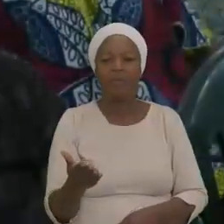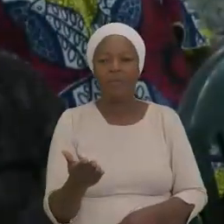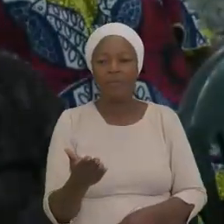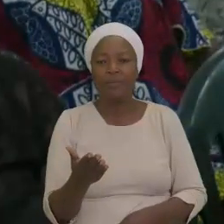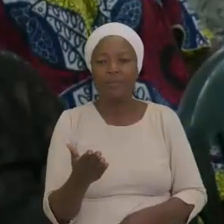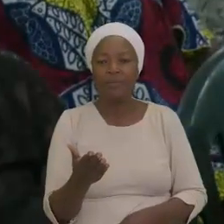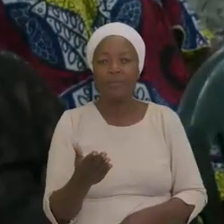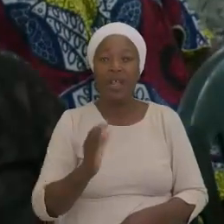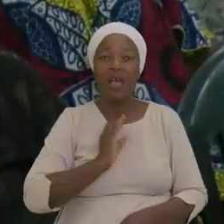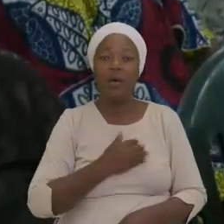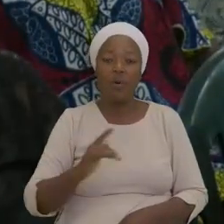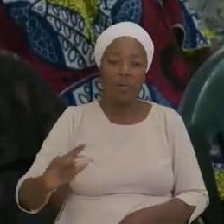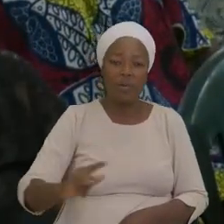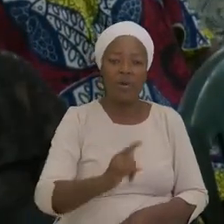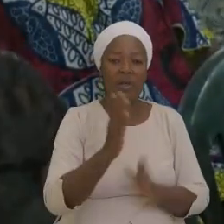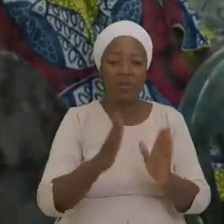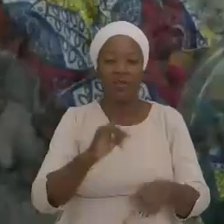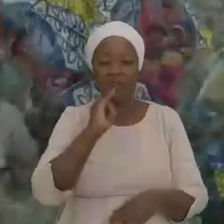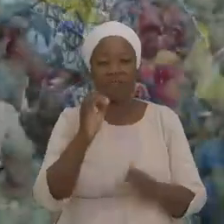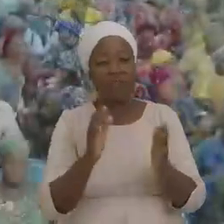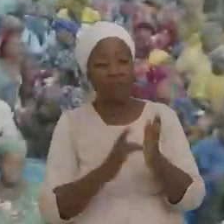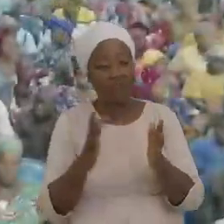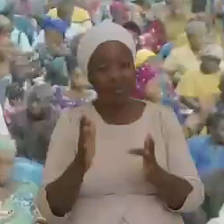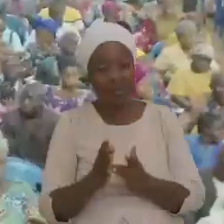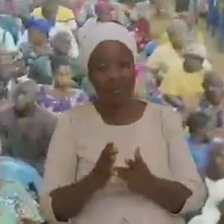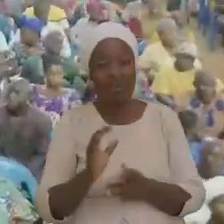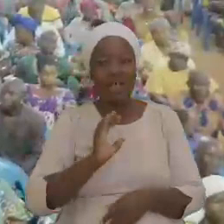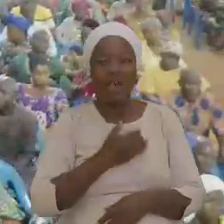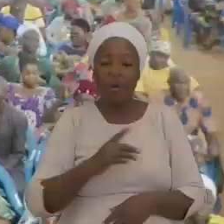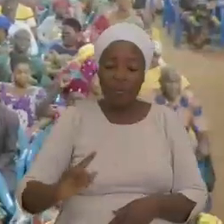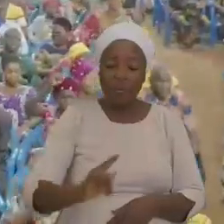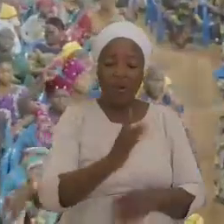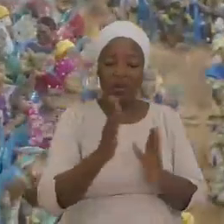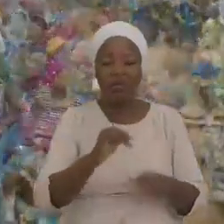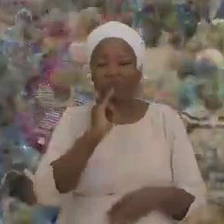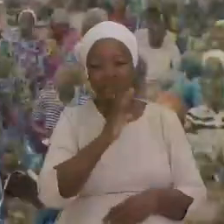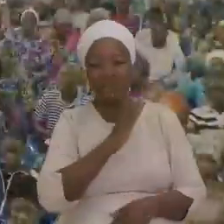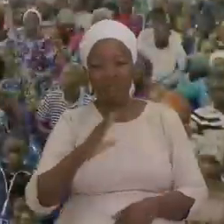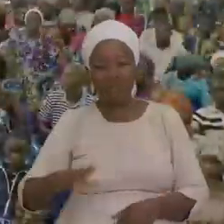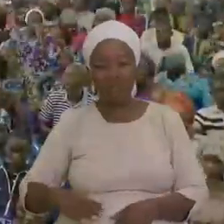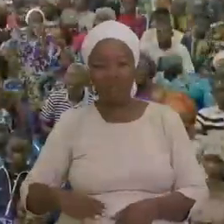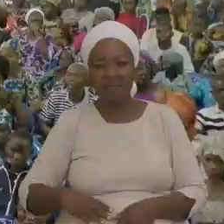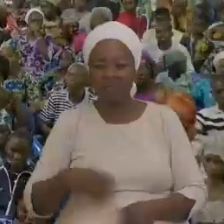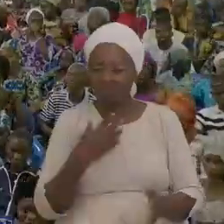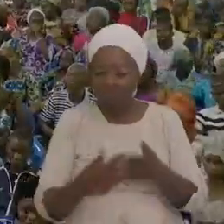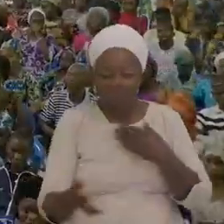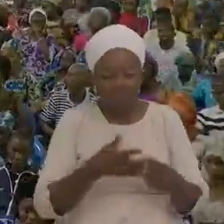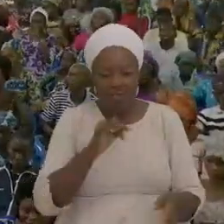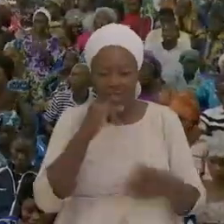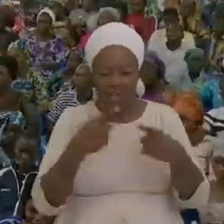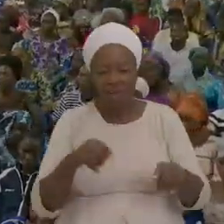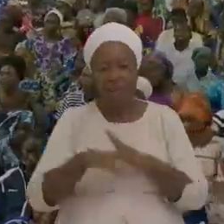Our pilot is Jesus. Our pilot is Christ. Whatever is happening in your body,